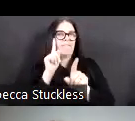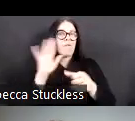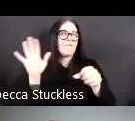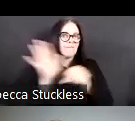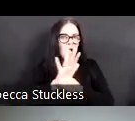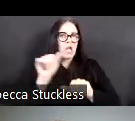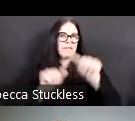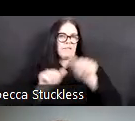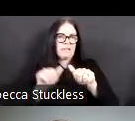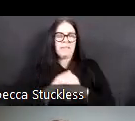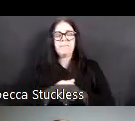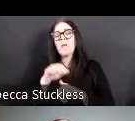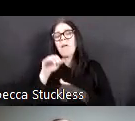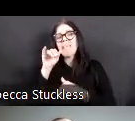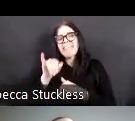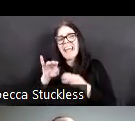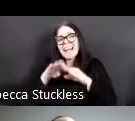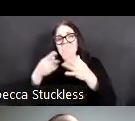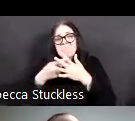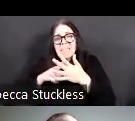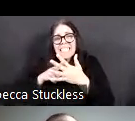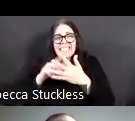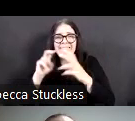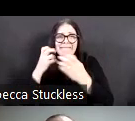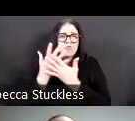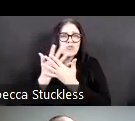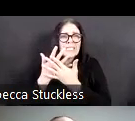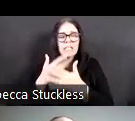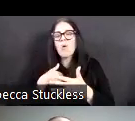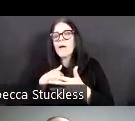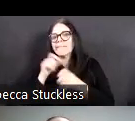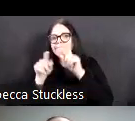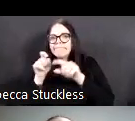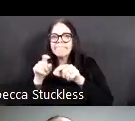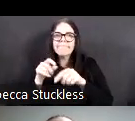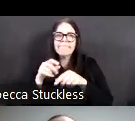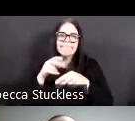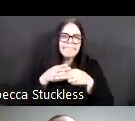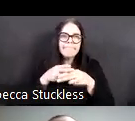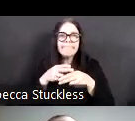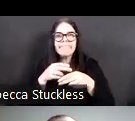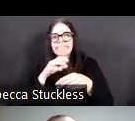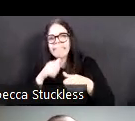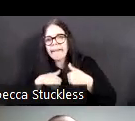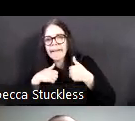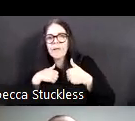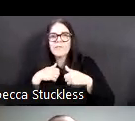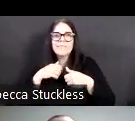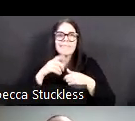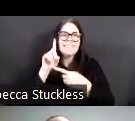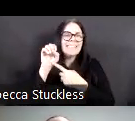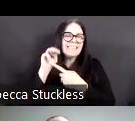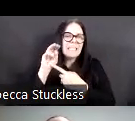screening, we basically gather the demographic data, referral source, and what